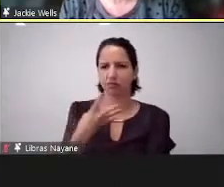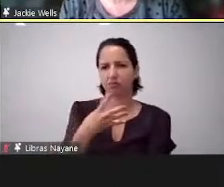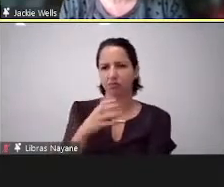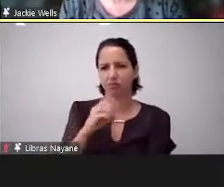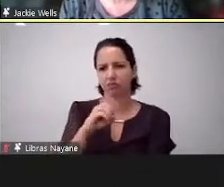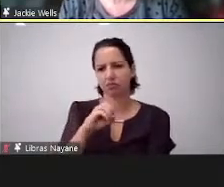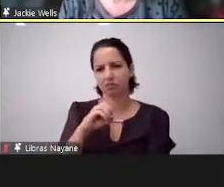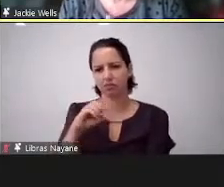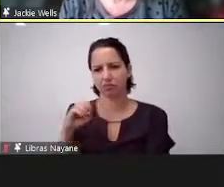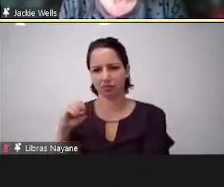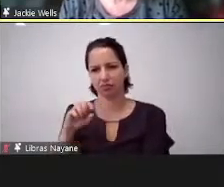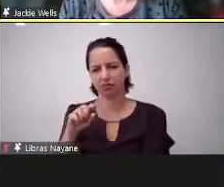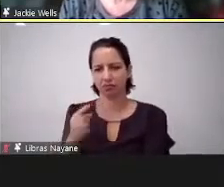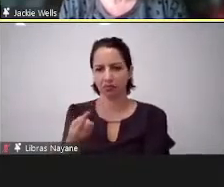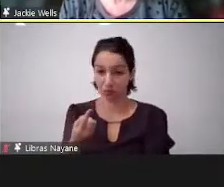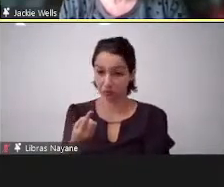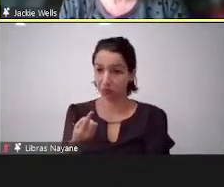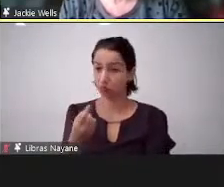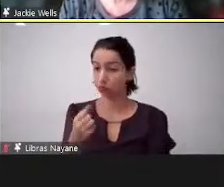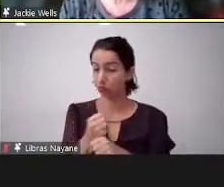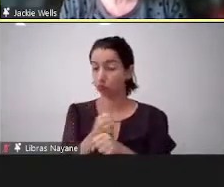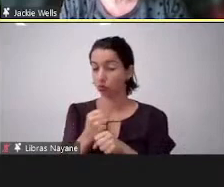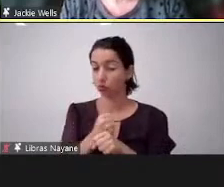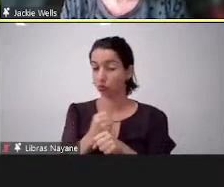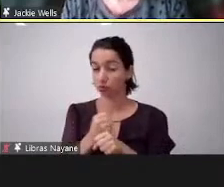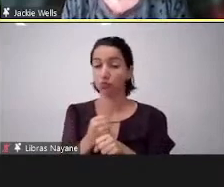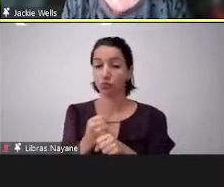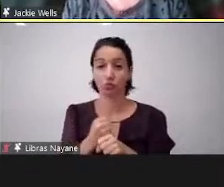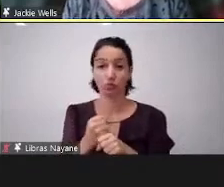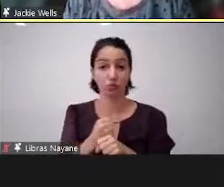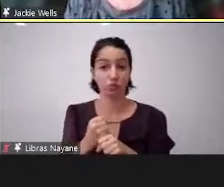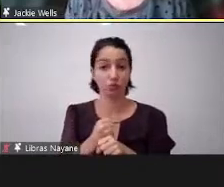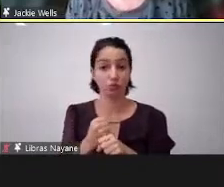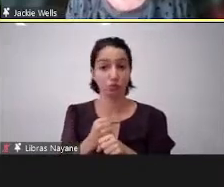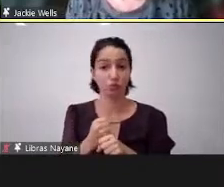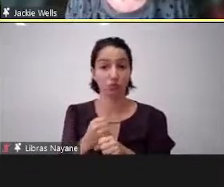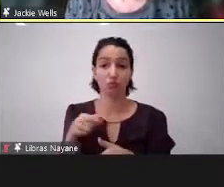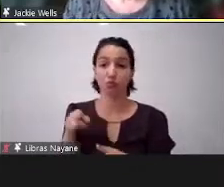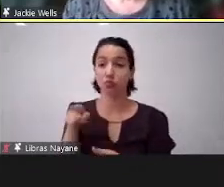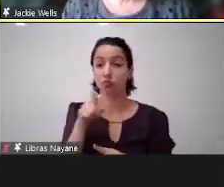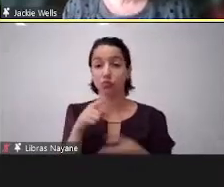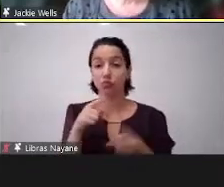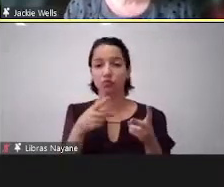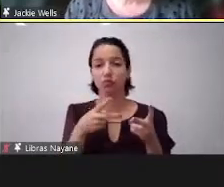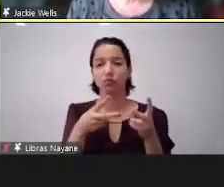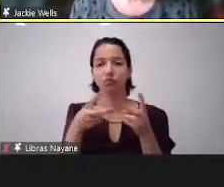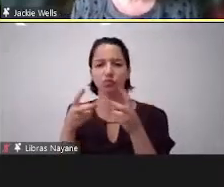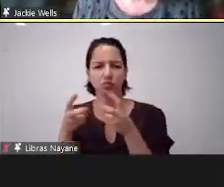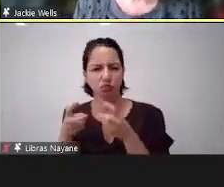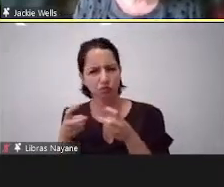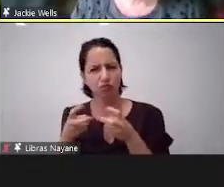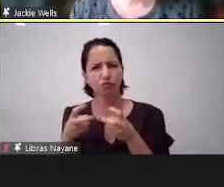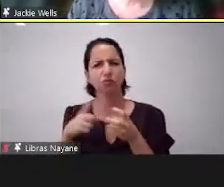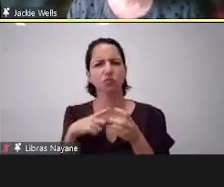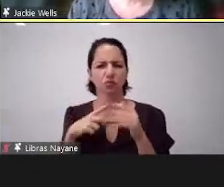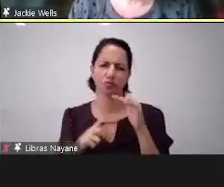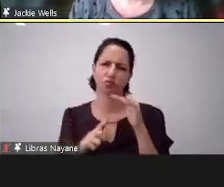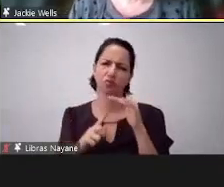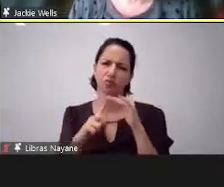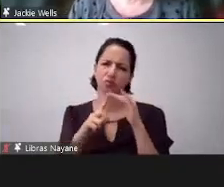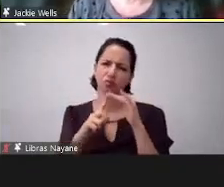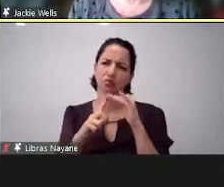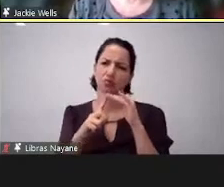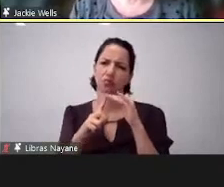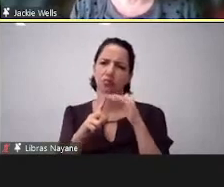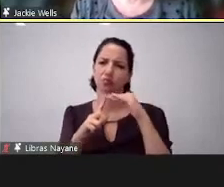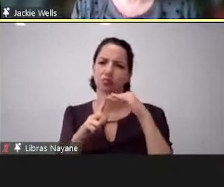pay tax if you contribute over the limits. However, very few savers are affected by that